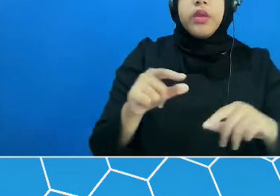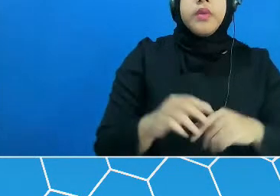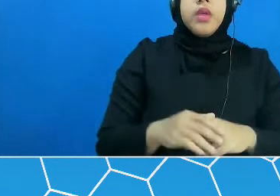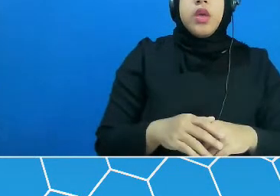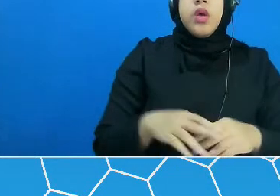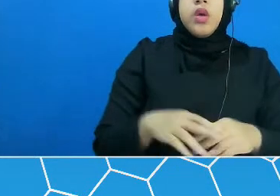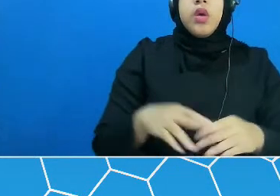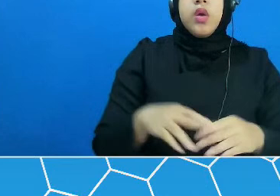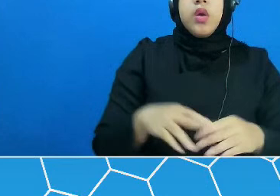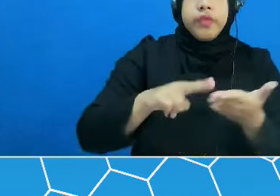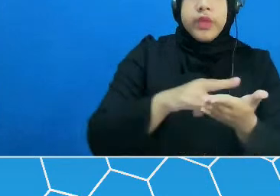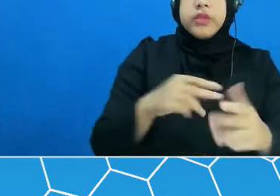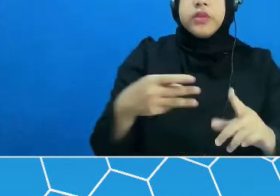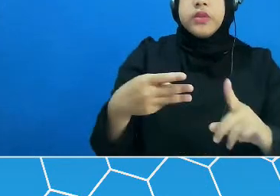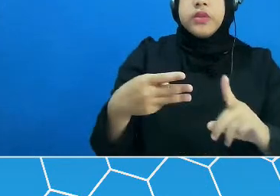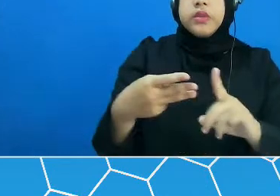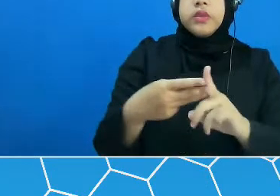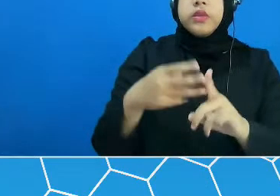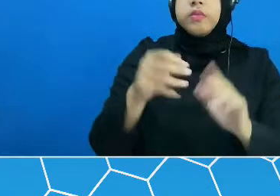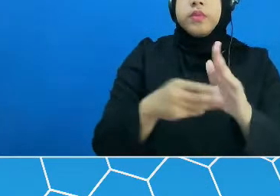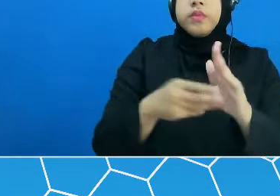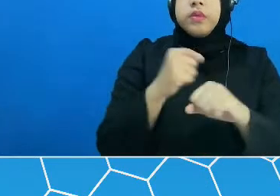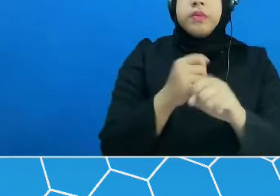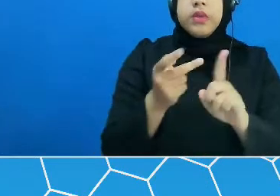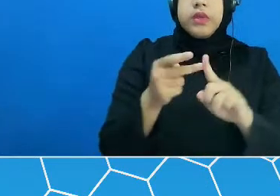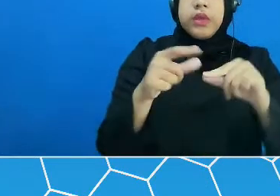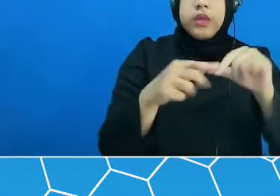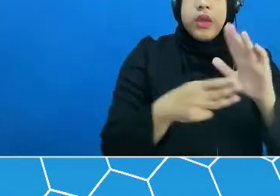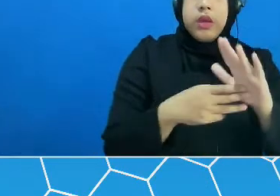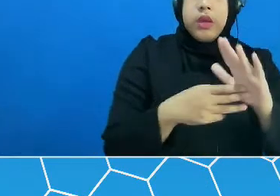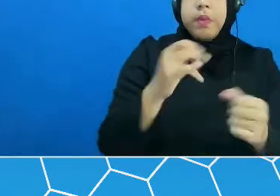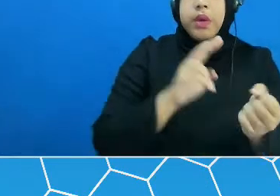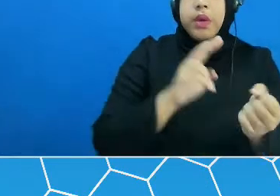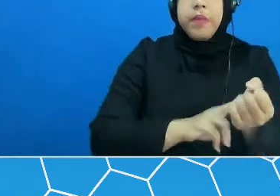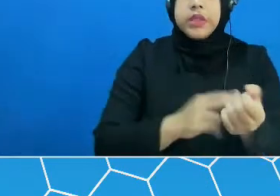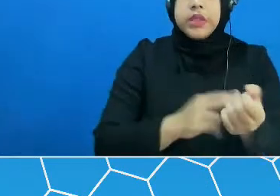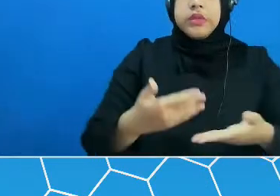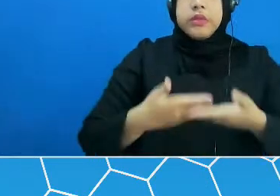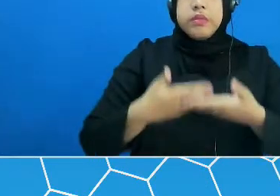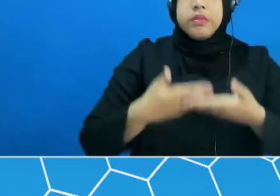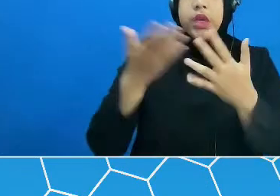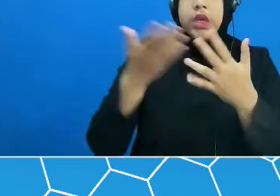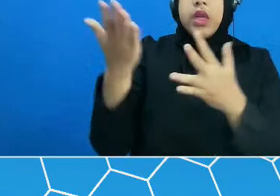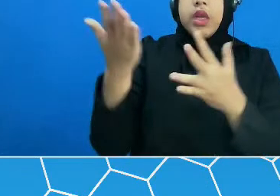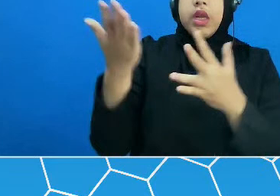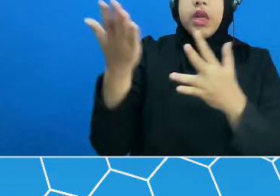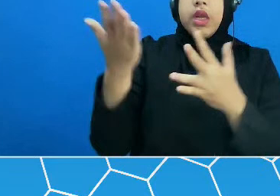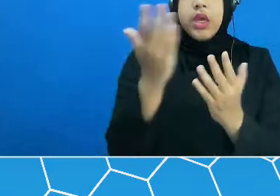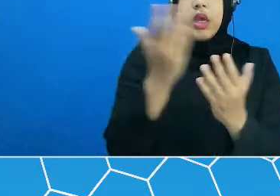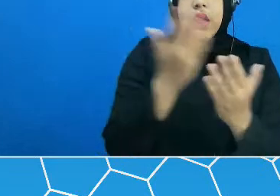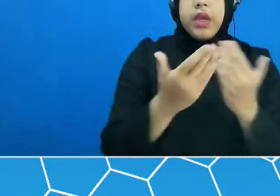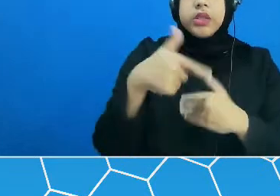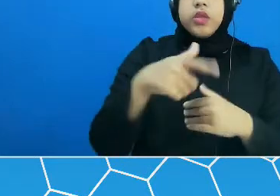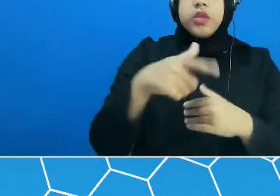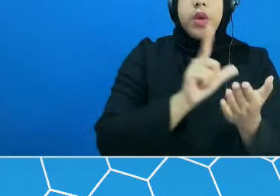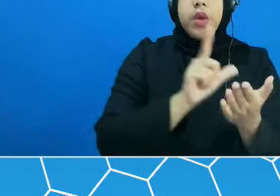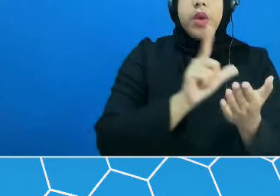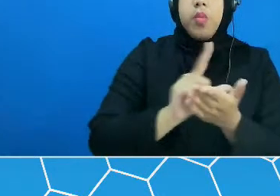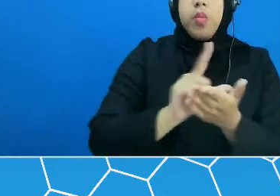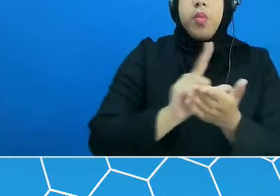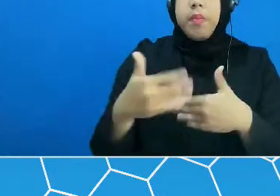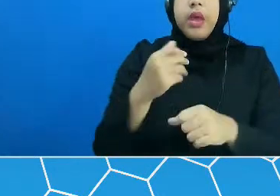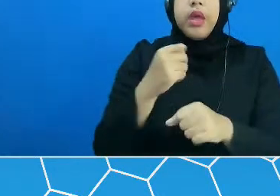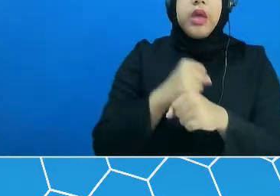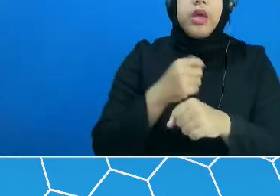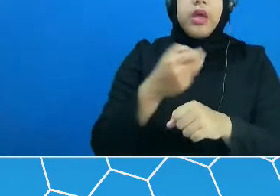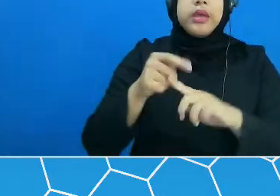Participating patients will be given access to the platform, allowing them to self-report symptoms, quality of life, and work